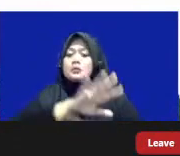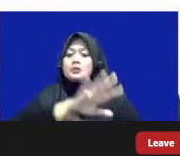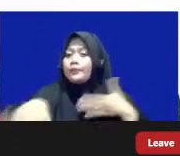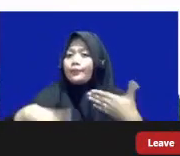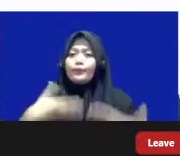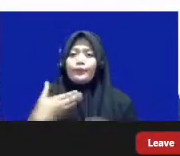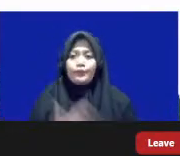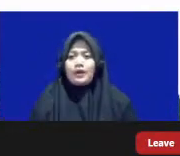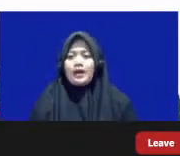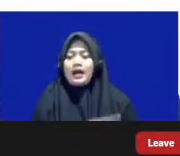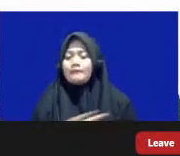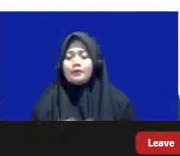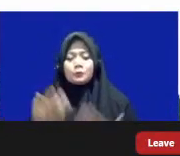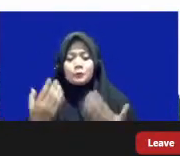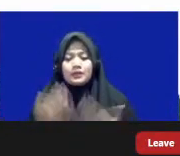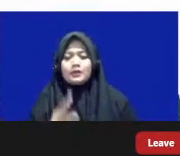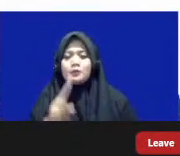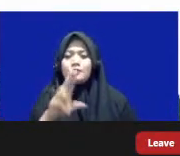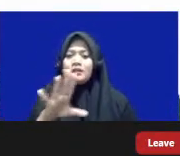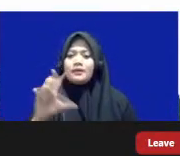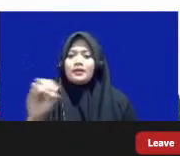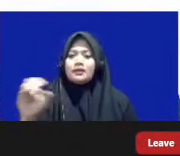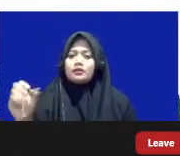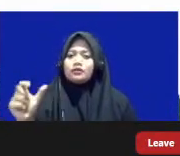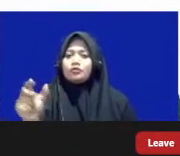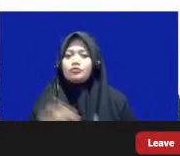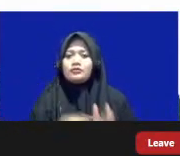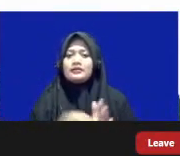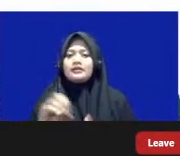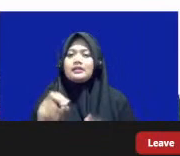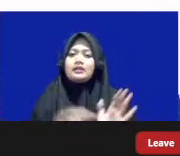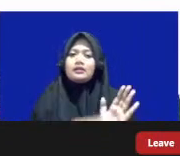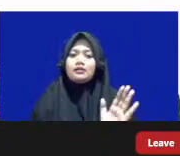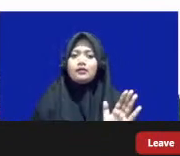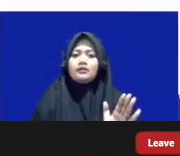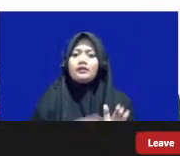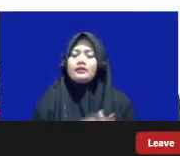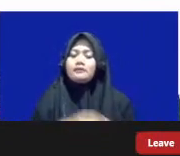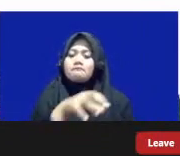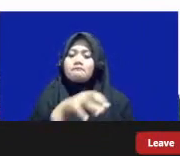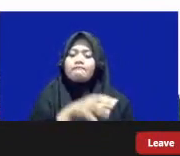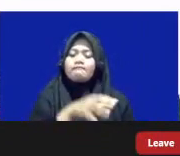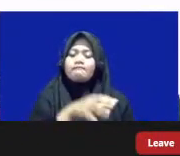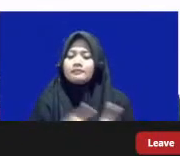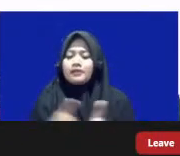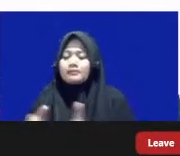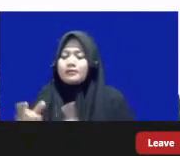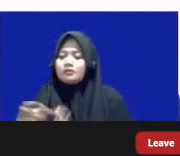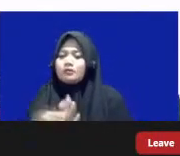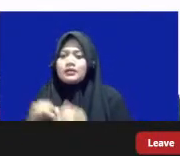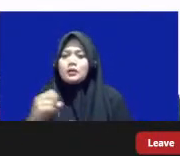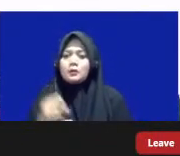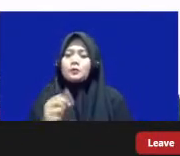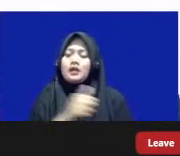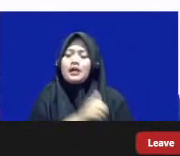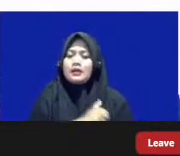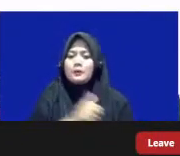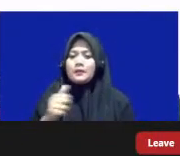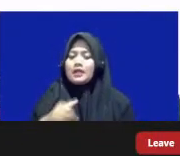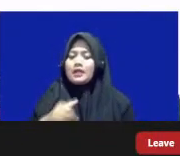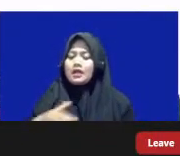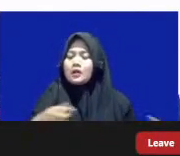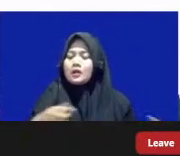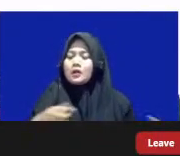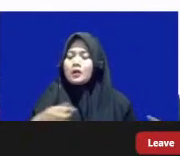has one union disaster management committee. And not only union, also union disaster management committee